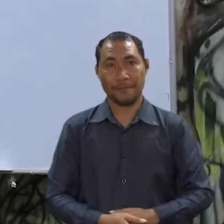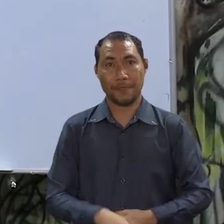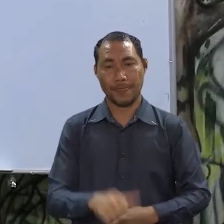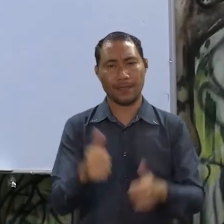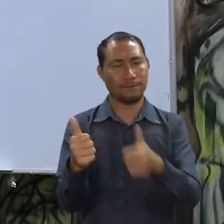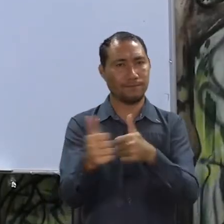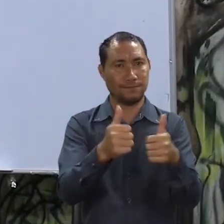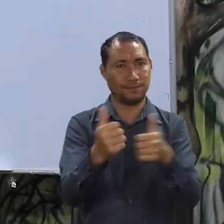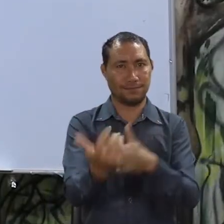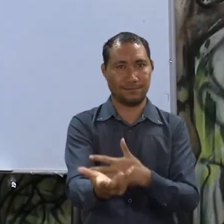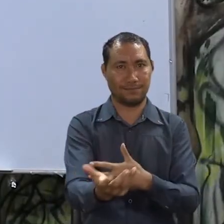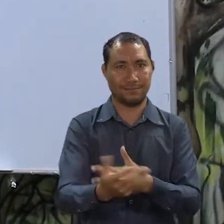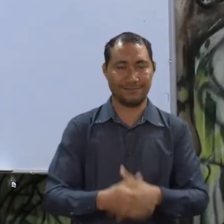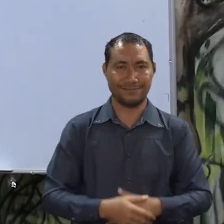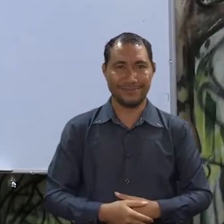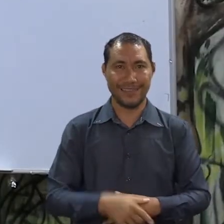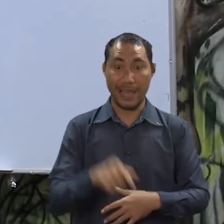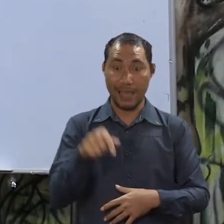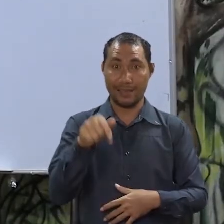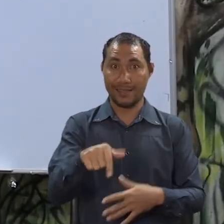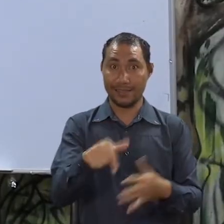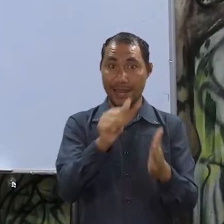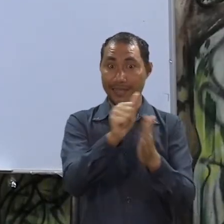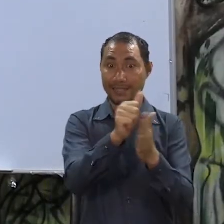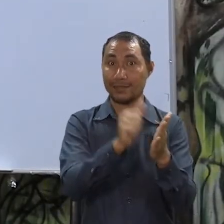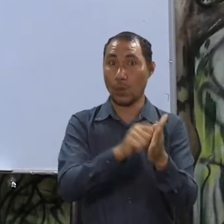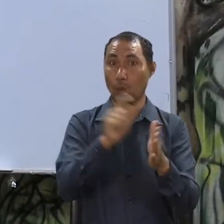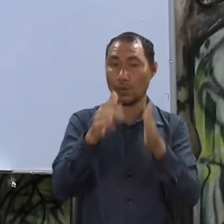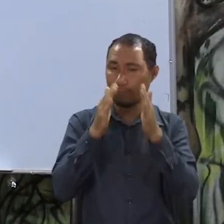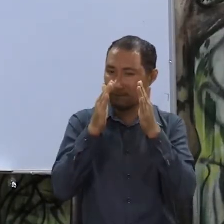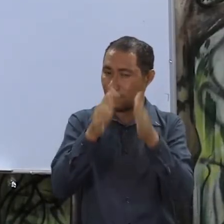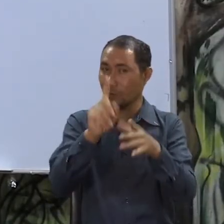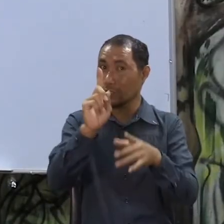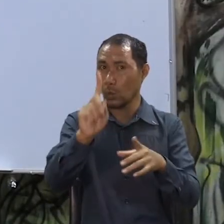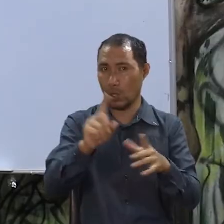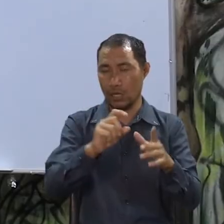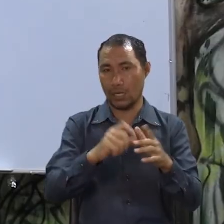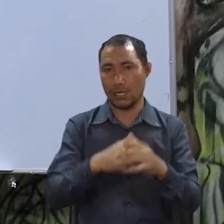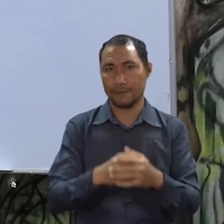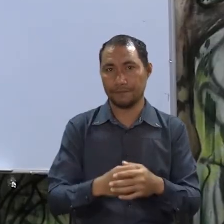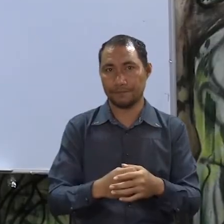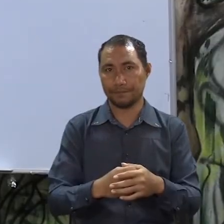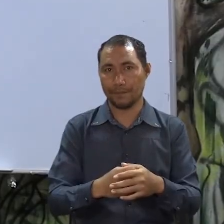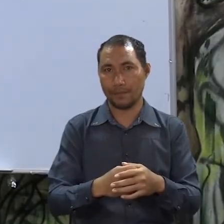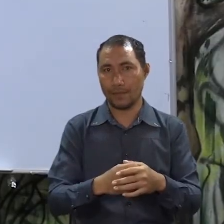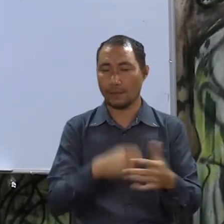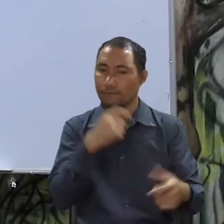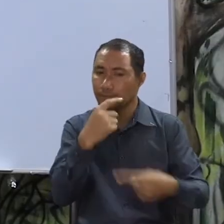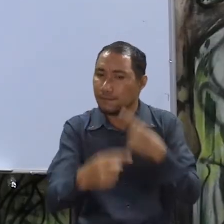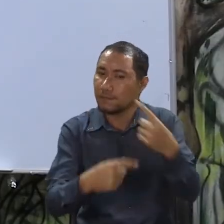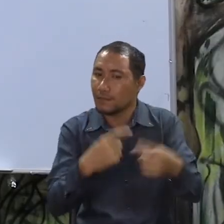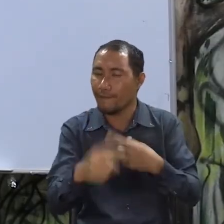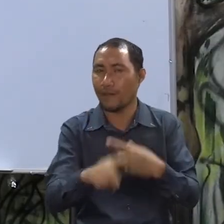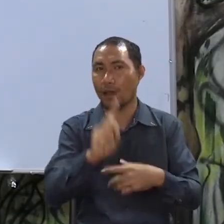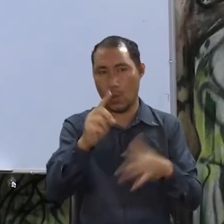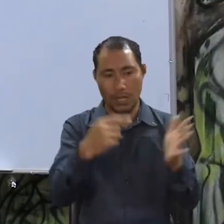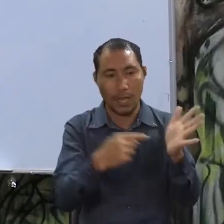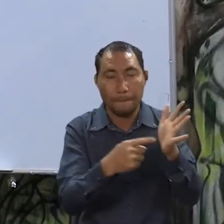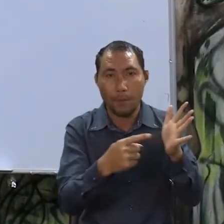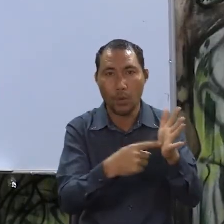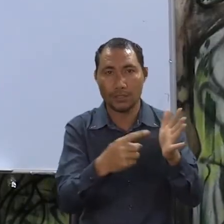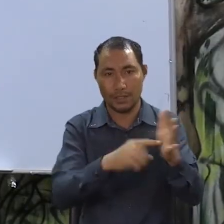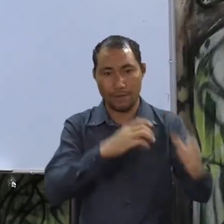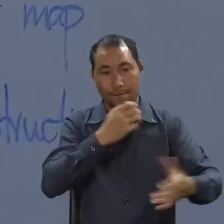Good. This lesson will focus on identifying the importance of communication